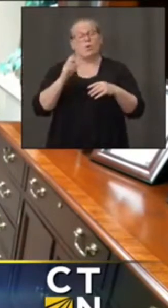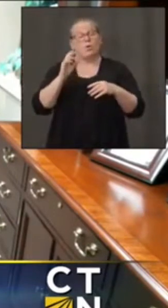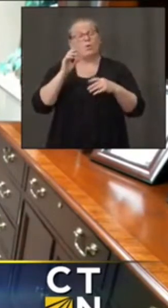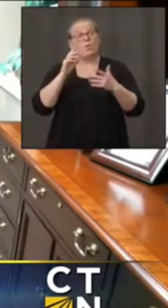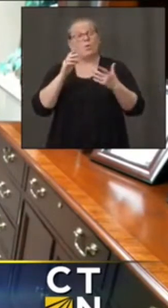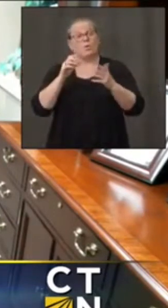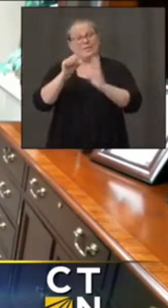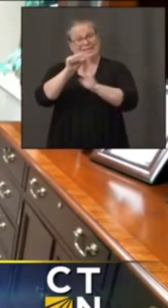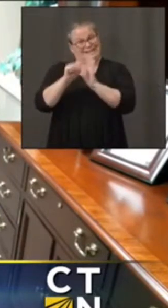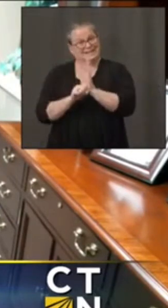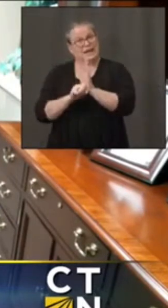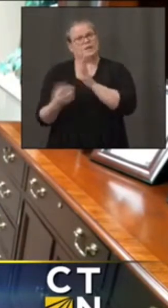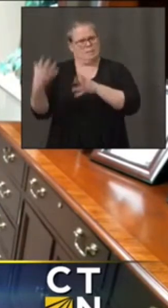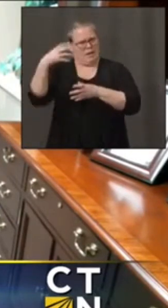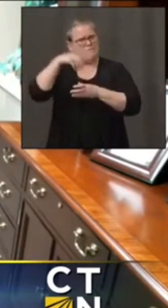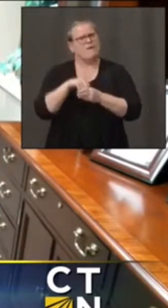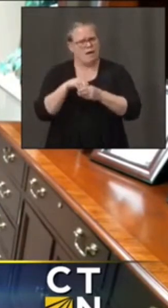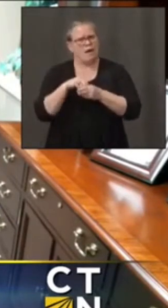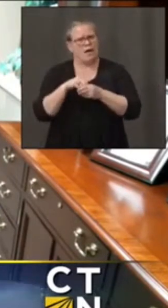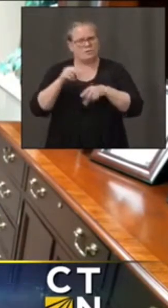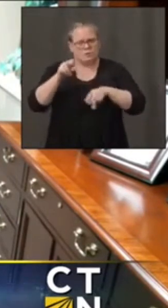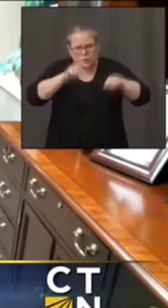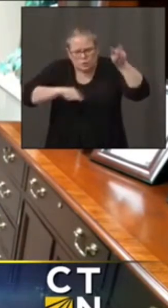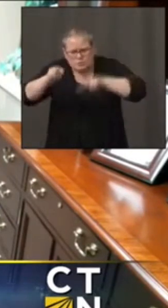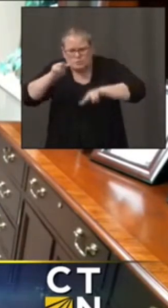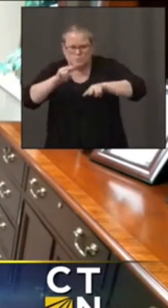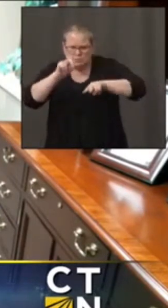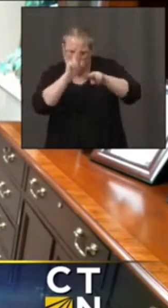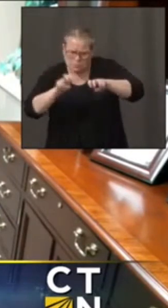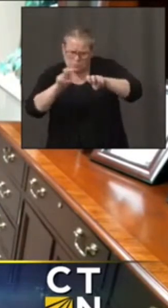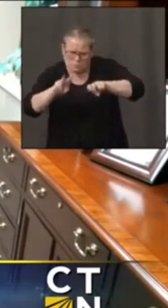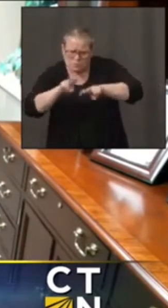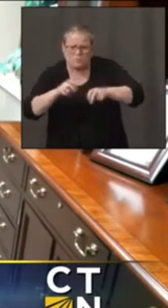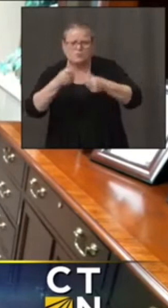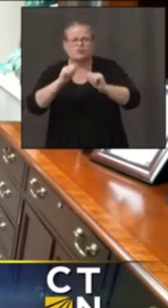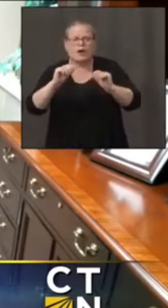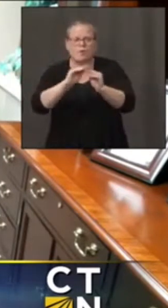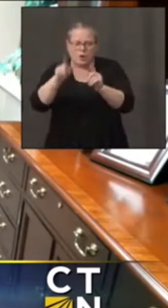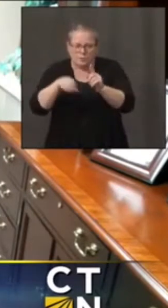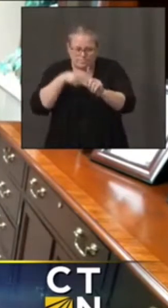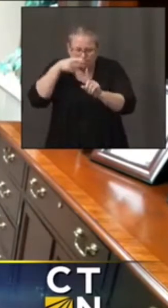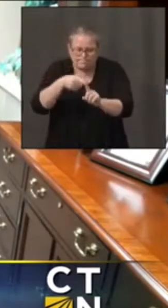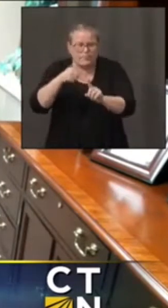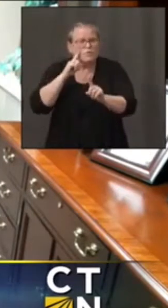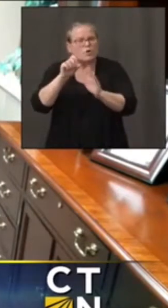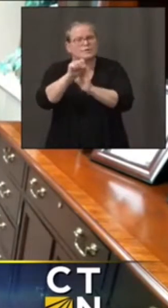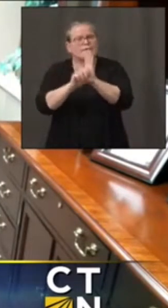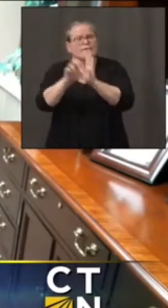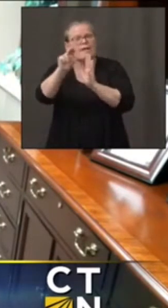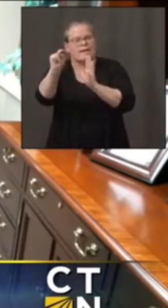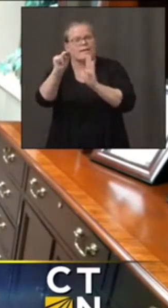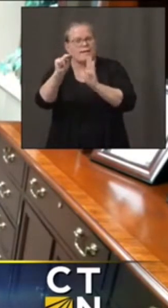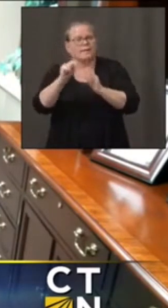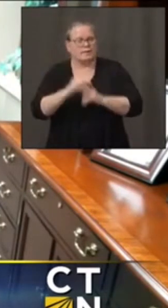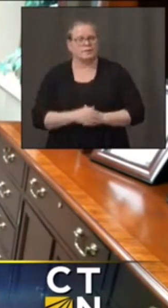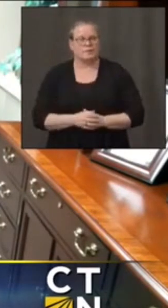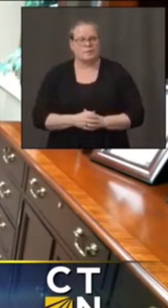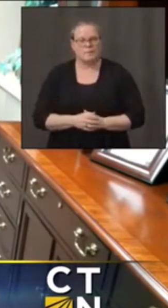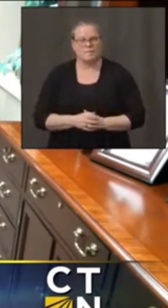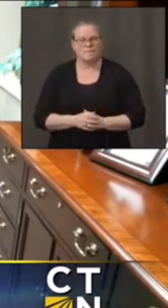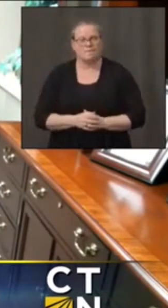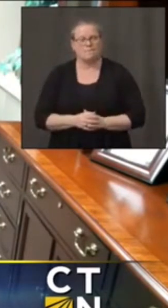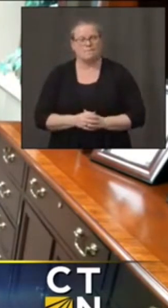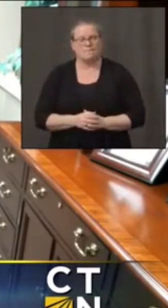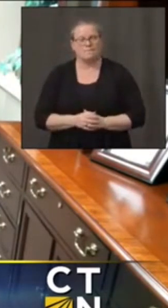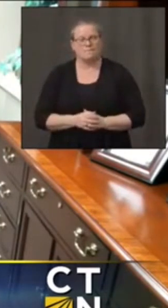as are other health system leaders, in trying to bring more precision to this modeling exercise. And Sue, I think it's